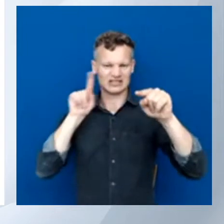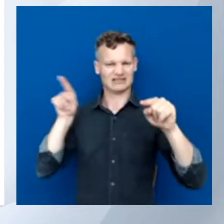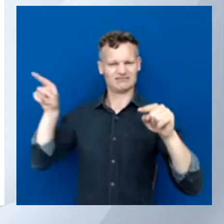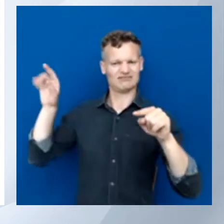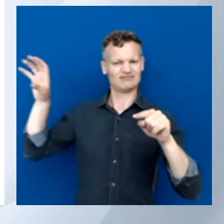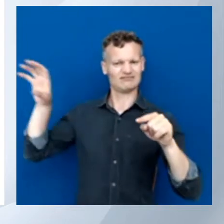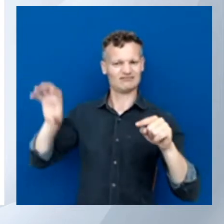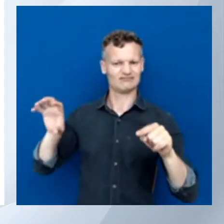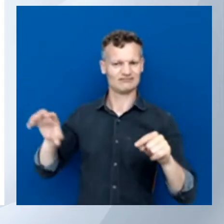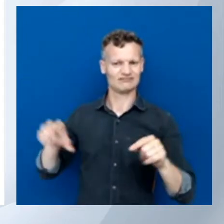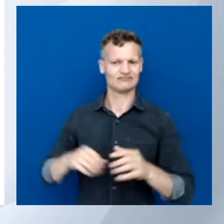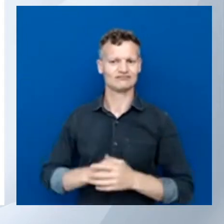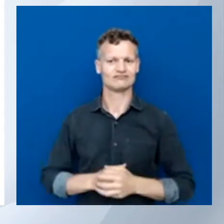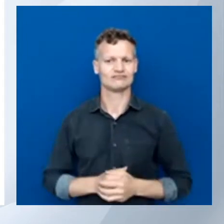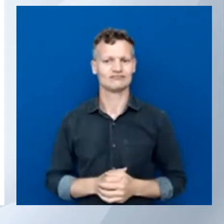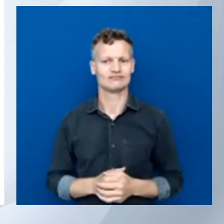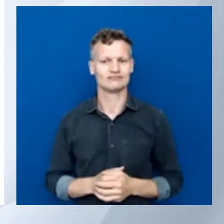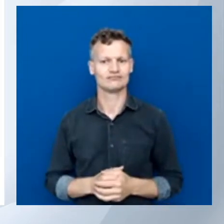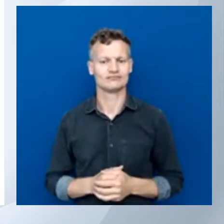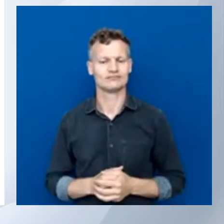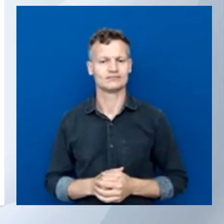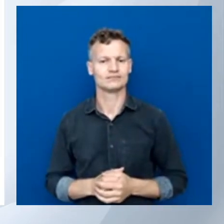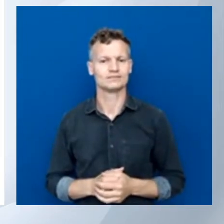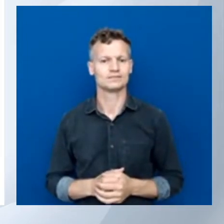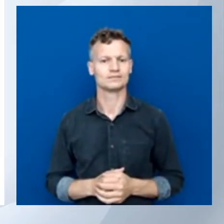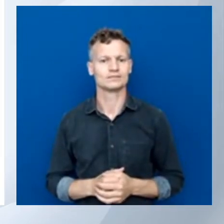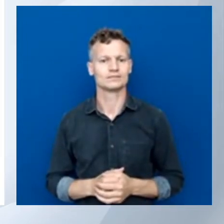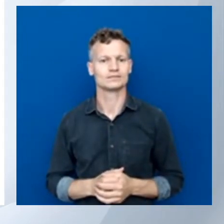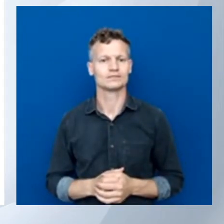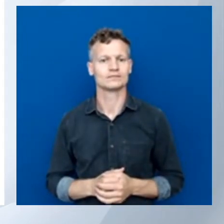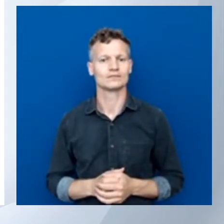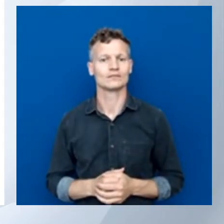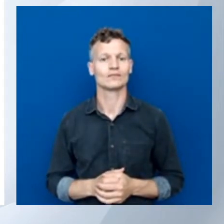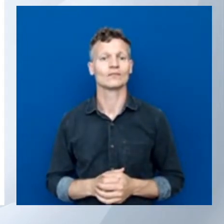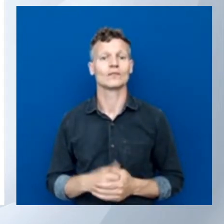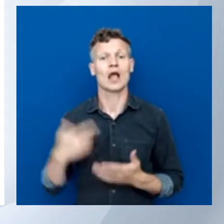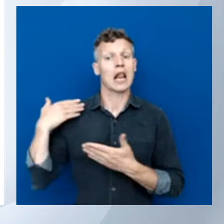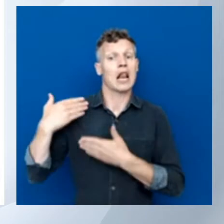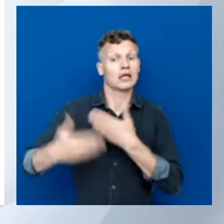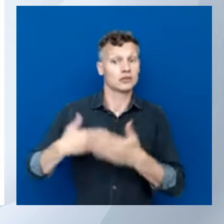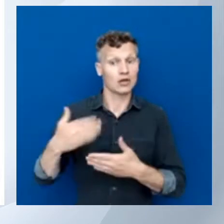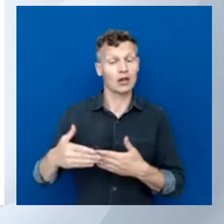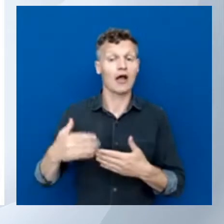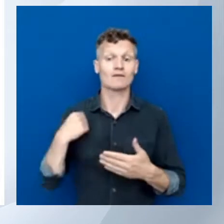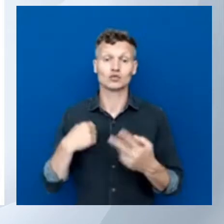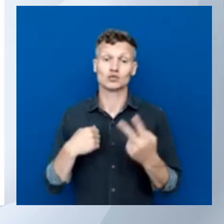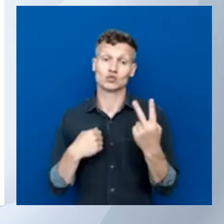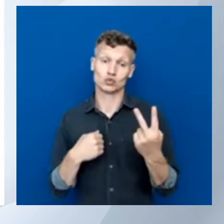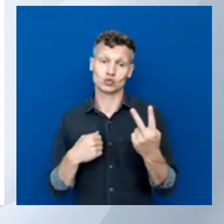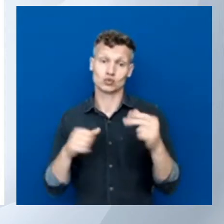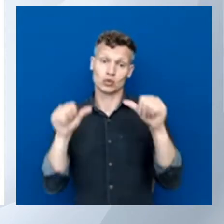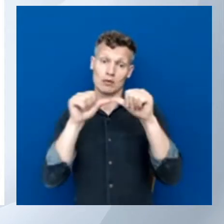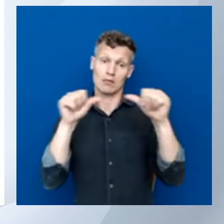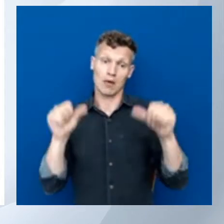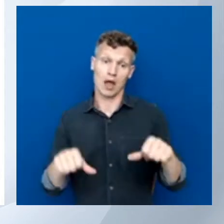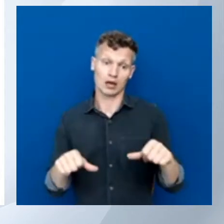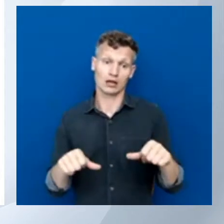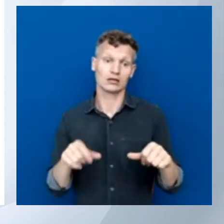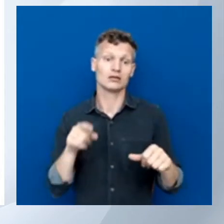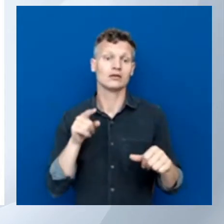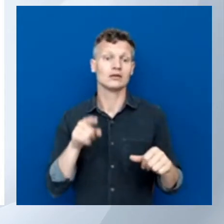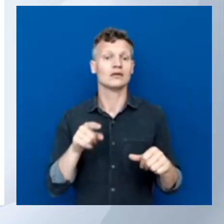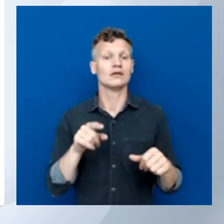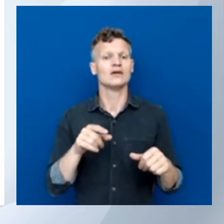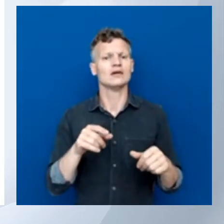an input model, classical text explainer supports 2 model families: the scikit-learn linear models that says support